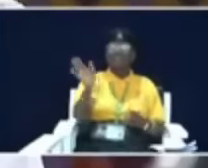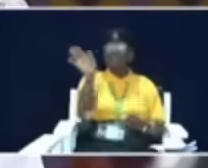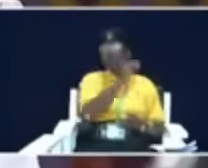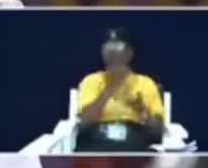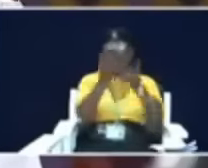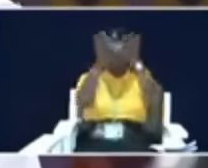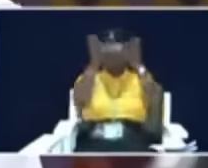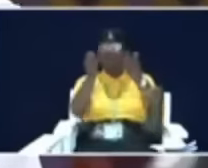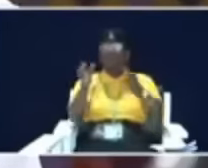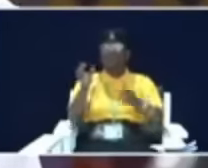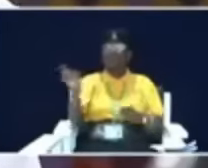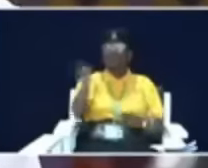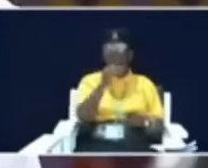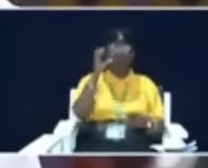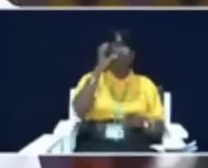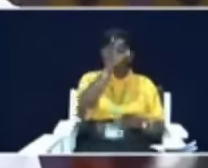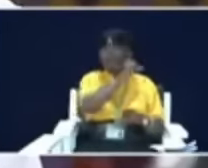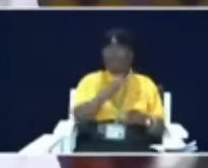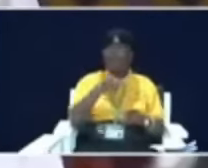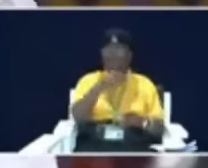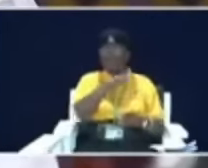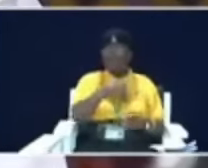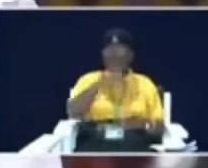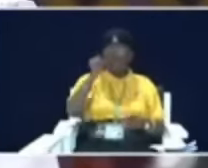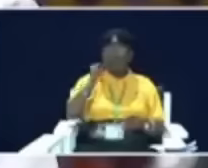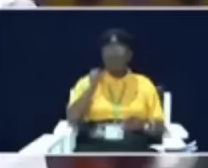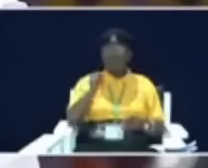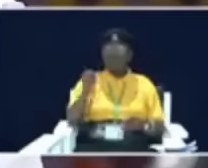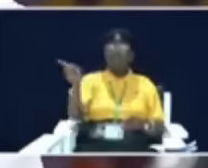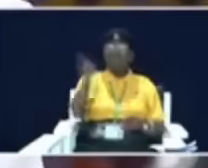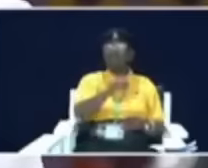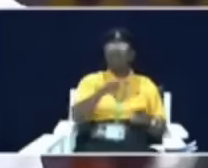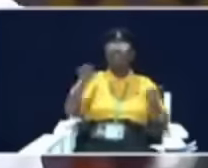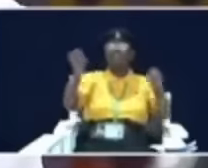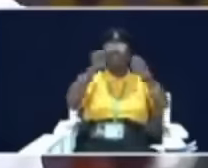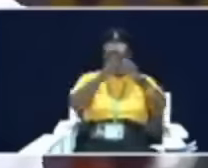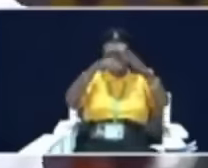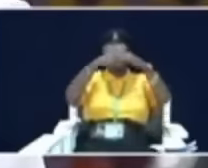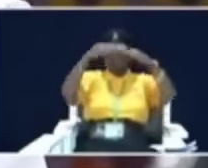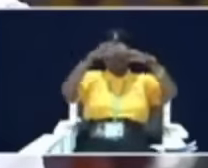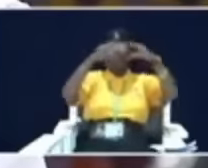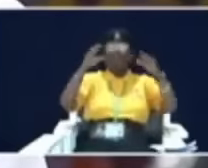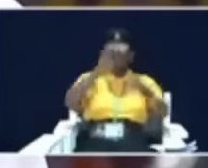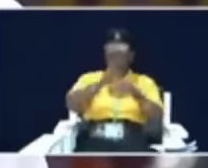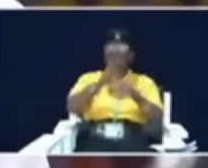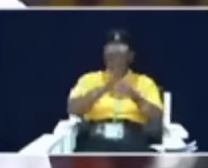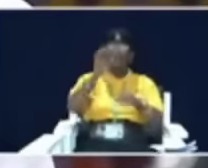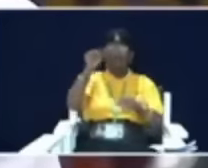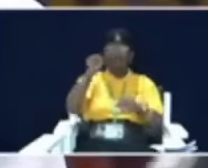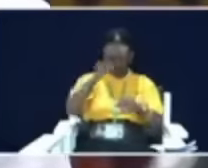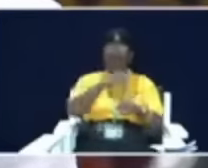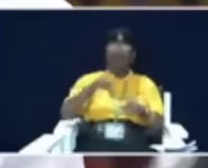you win souls, you even build churches, and yet